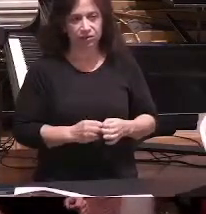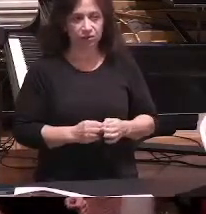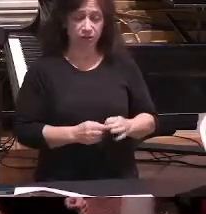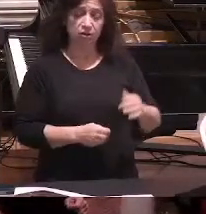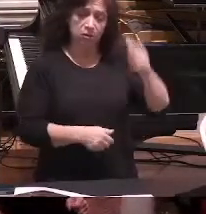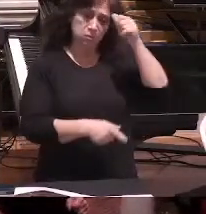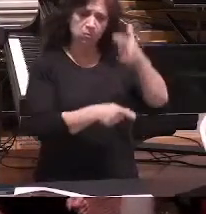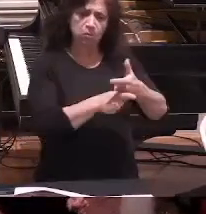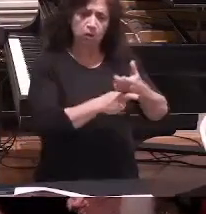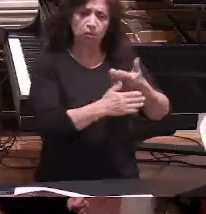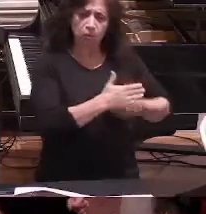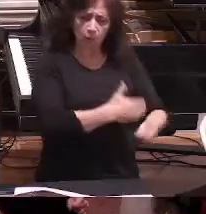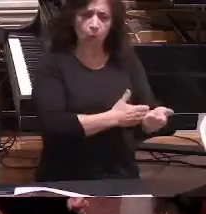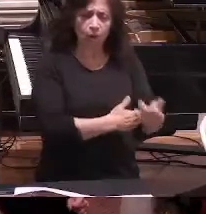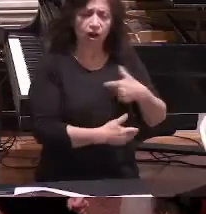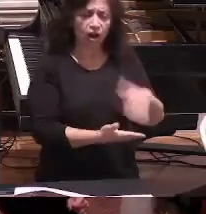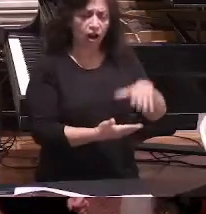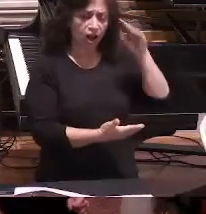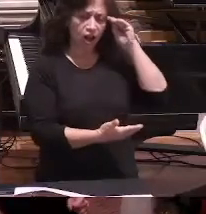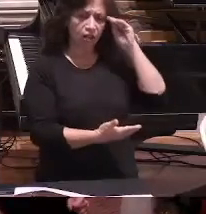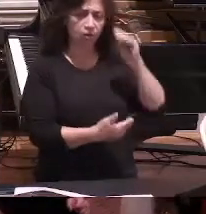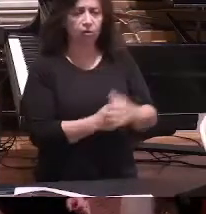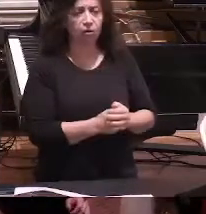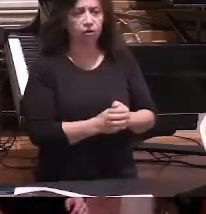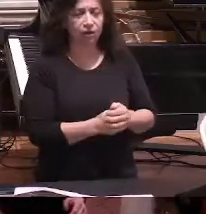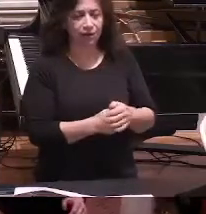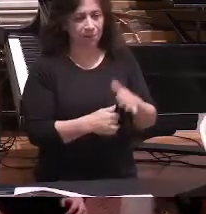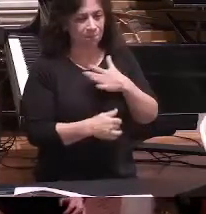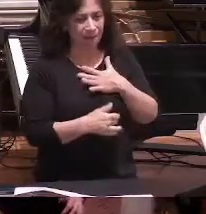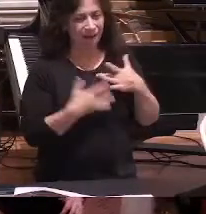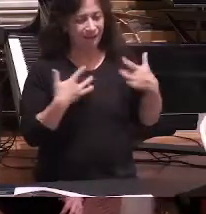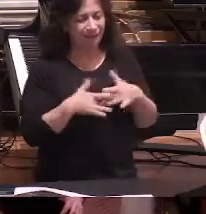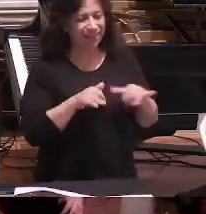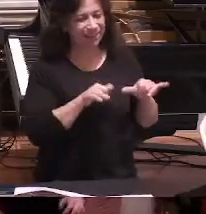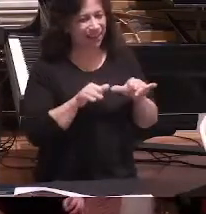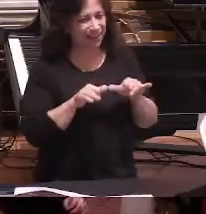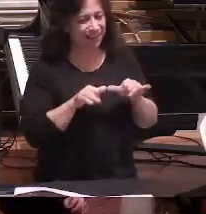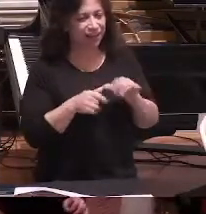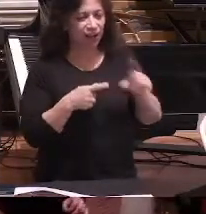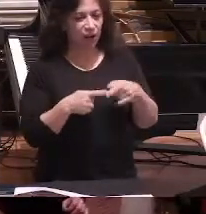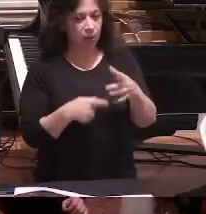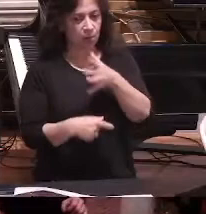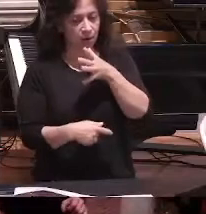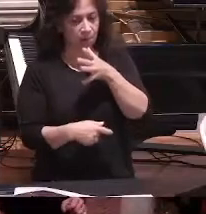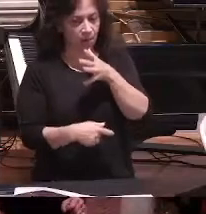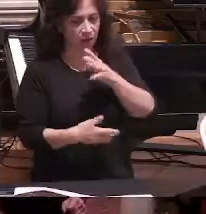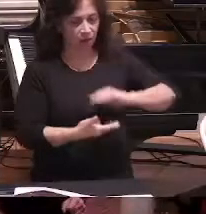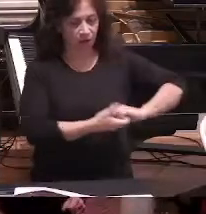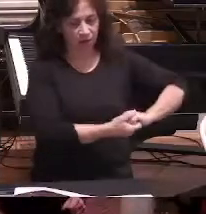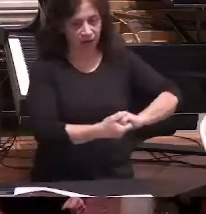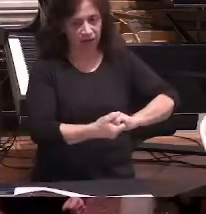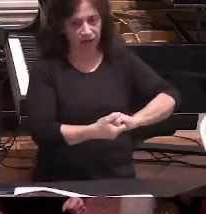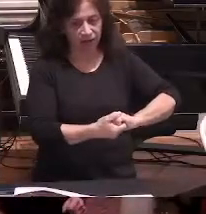was born, I learned the size of my heart. And when my mom held my